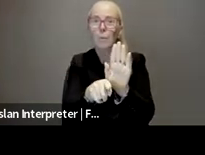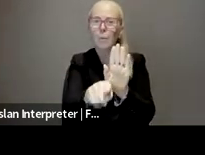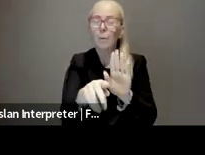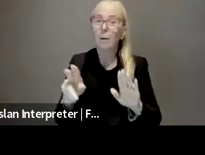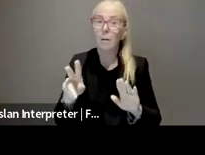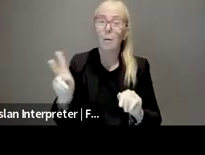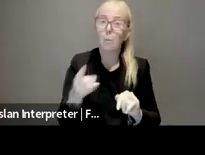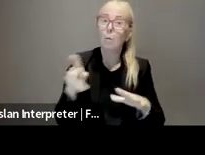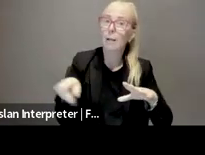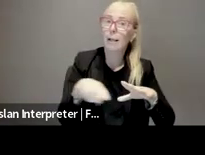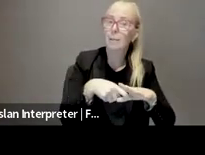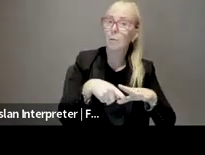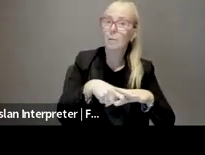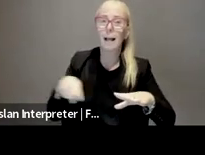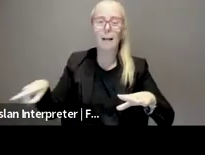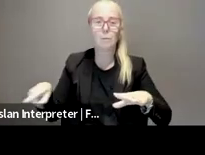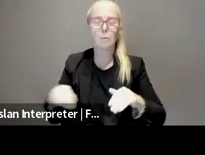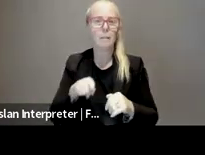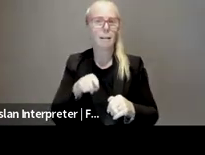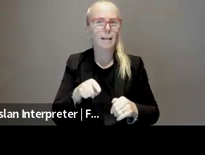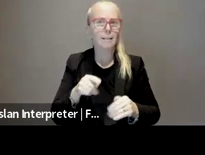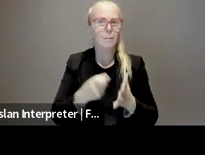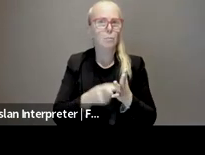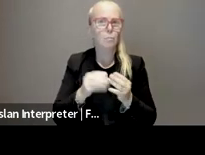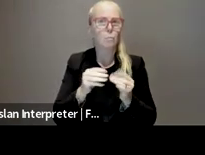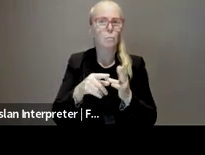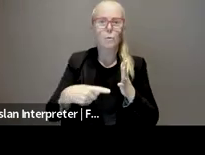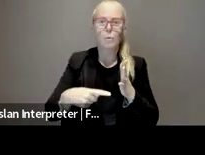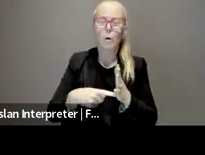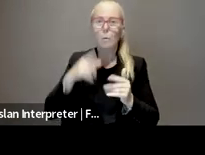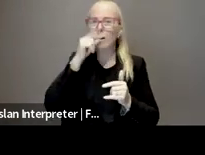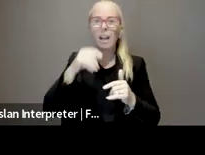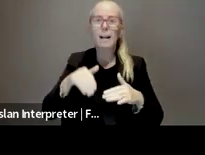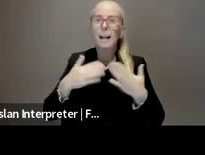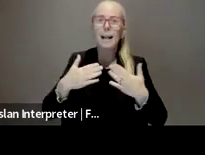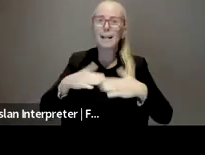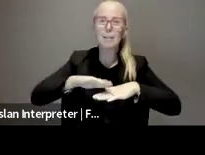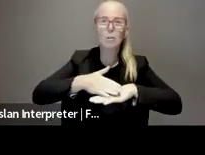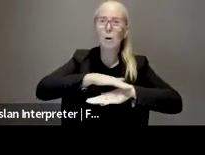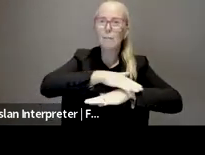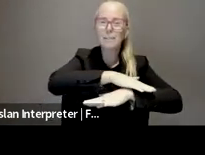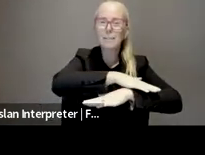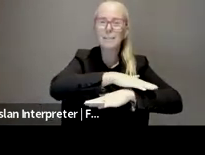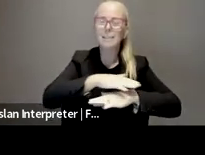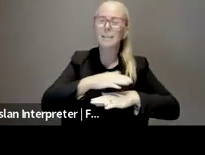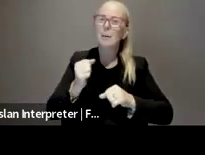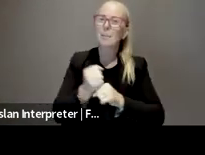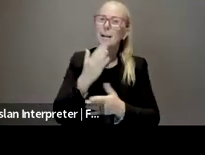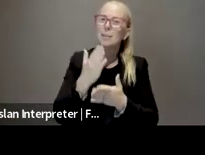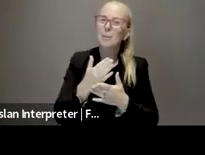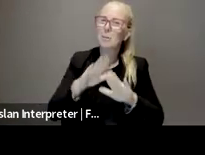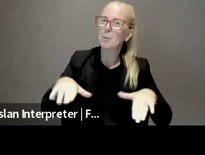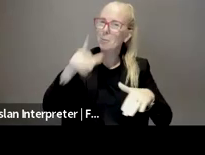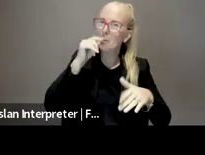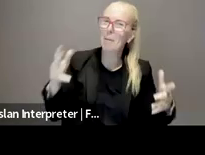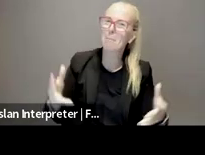surfaces, ensuring playtime anywhere. Let's collaborate to ensure every child can breathe freely, everywhere. Contact us today to